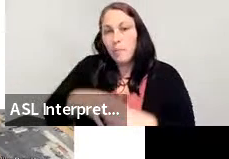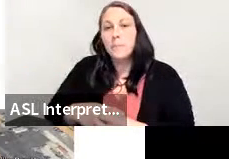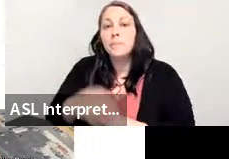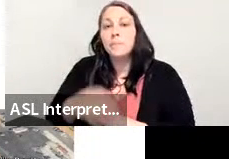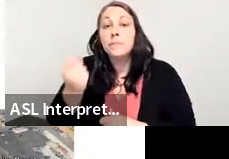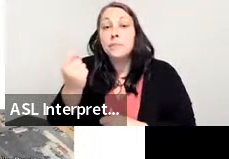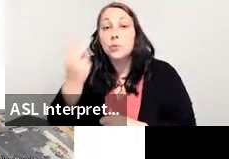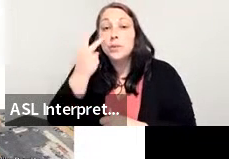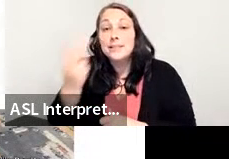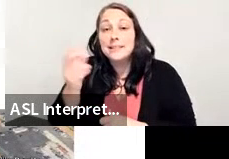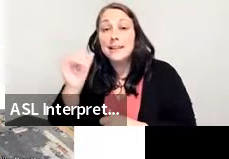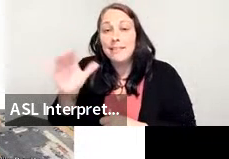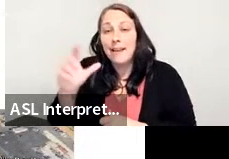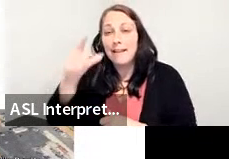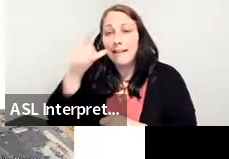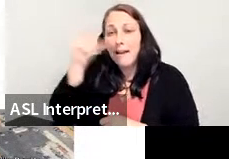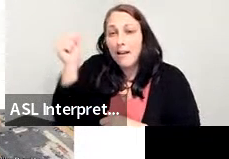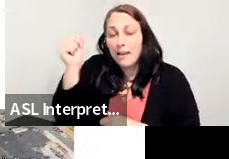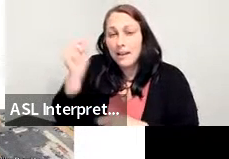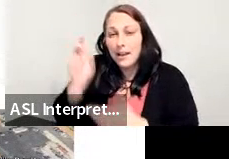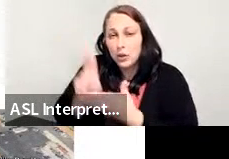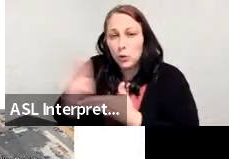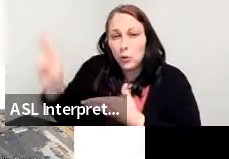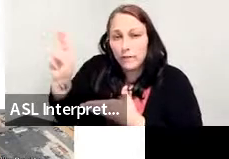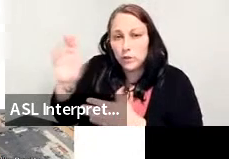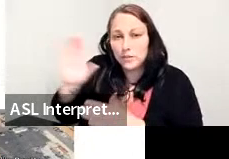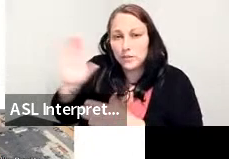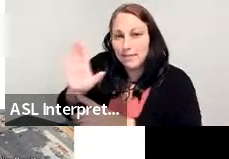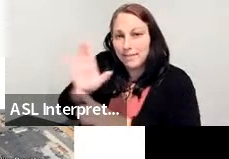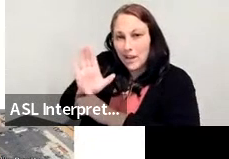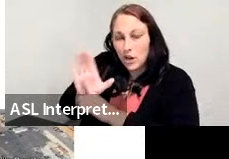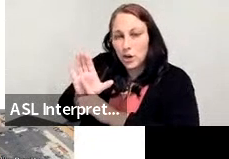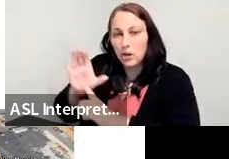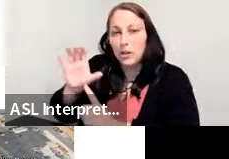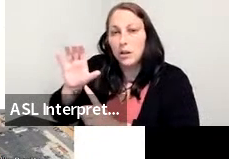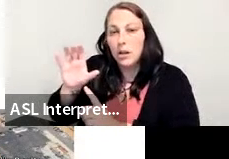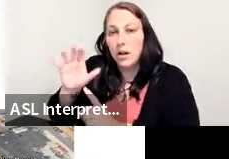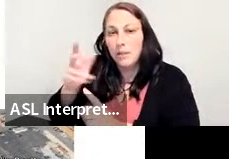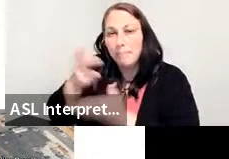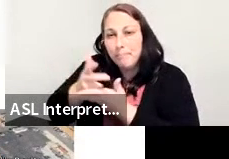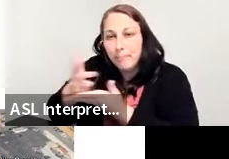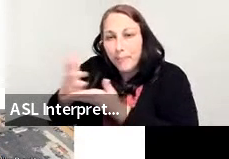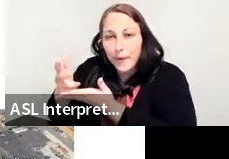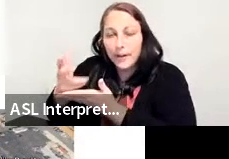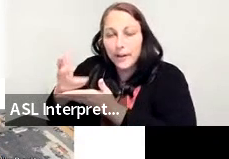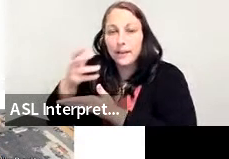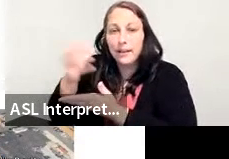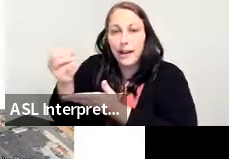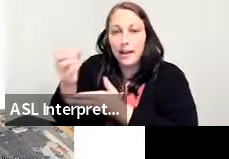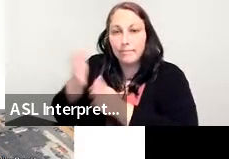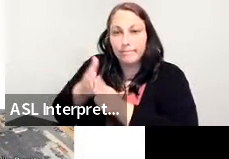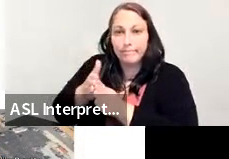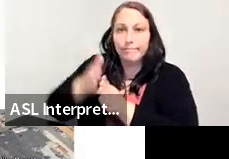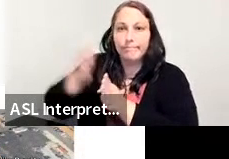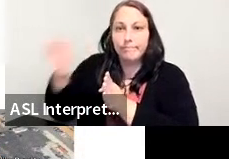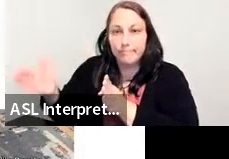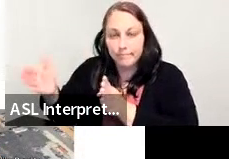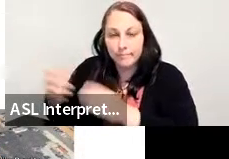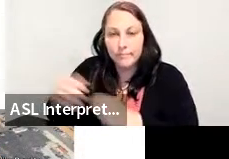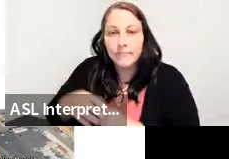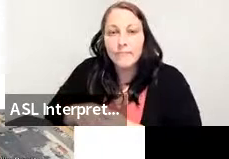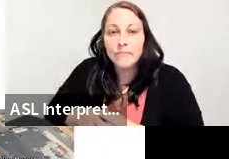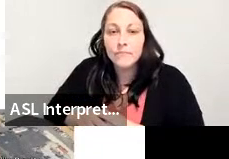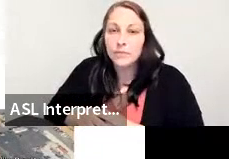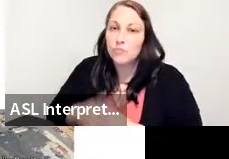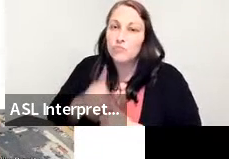Gallaudet's Corporation Yard, which is mainly used right now for construction material staging and parking for the parcel next door. So we're really excited to present